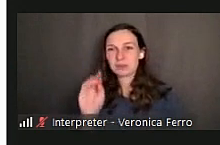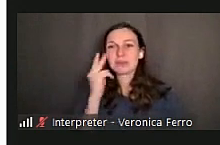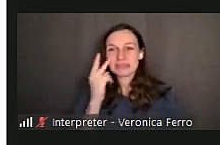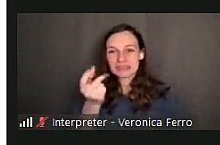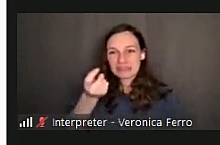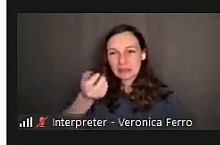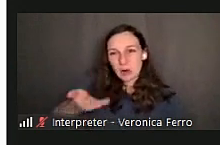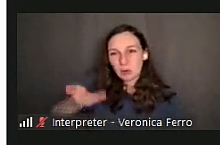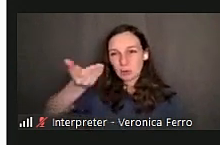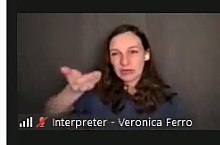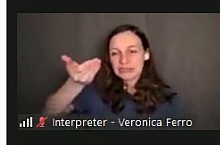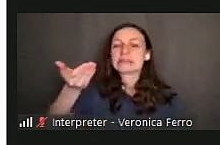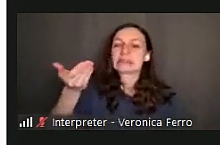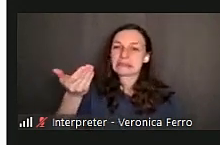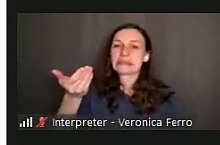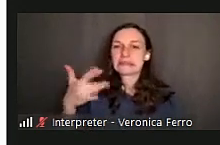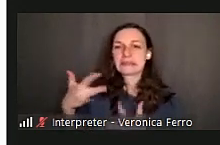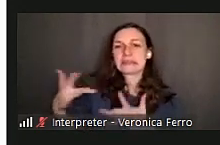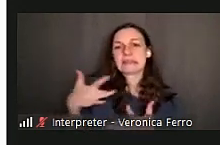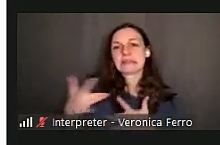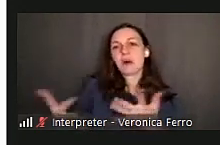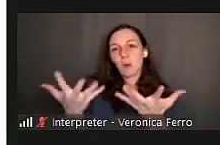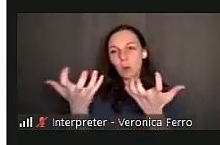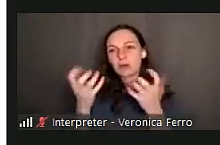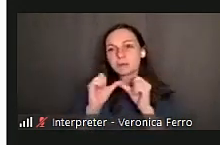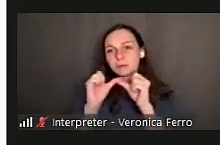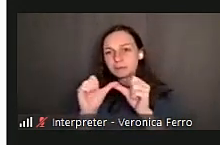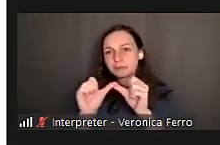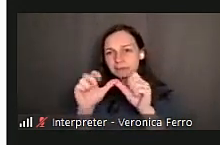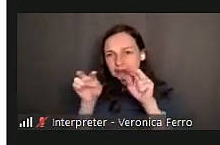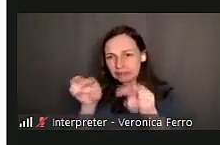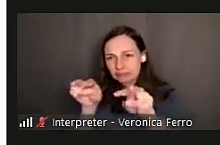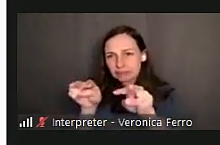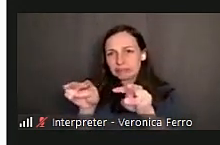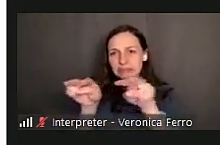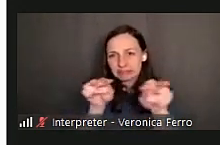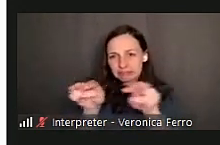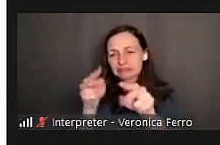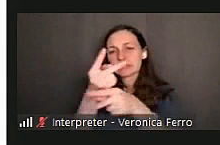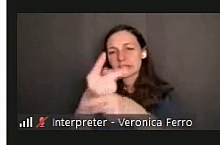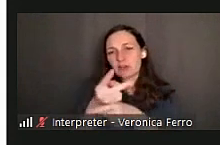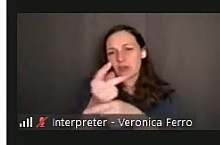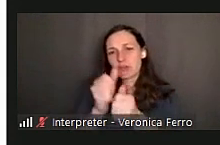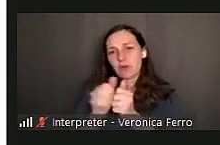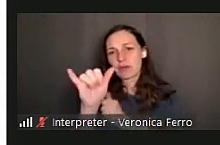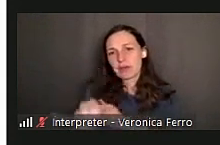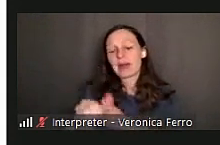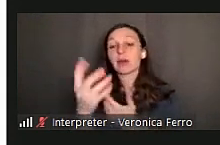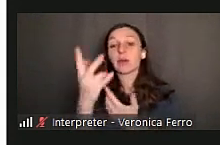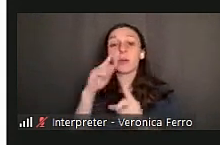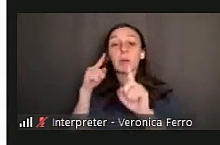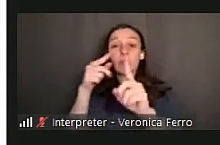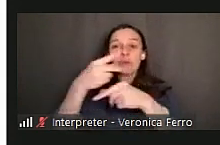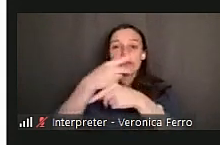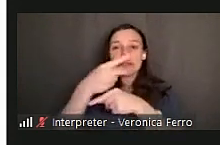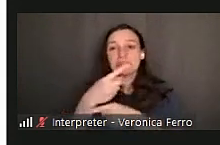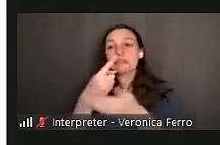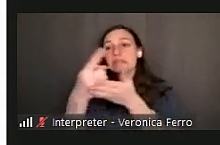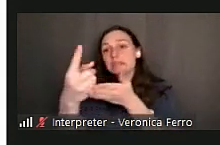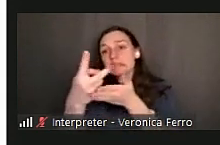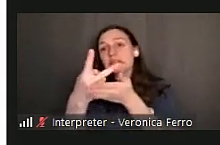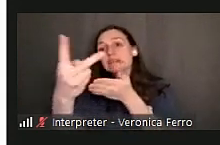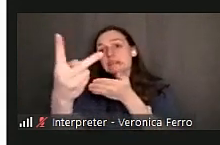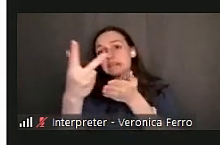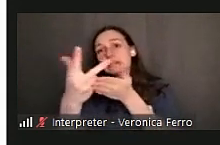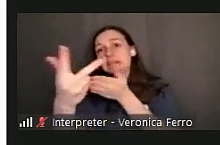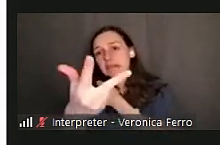hospitalization data to see where trends head in the next couple of weeks. As I mentioned last week and have been saying for the last couple of weeks, we know that